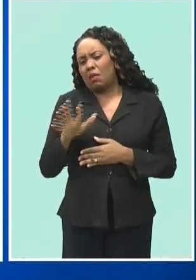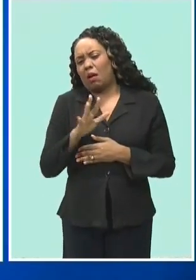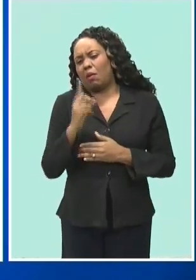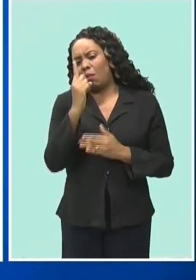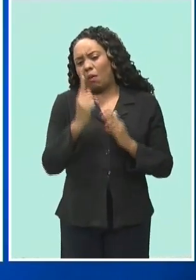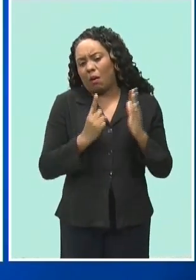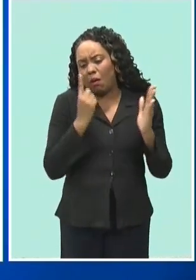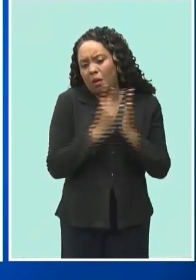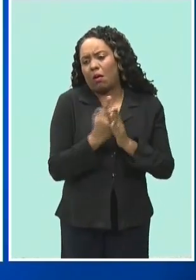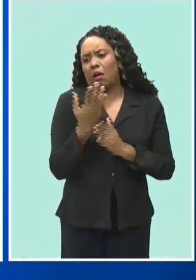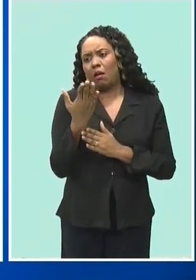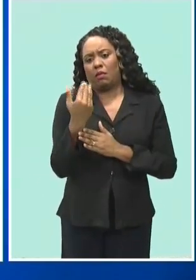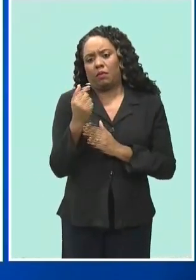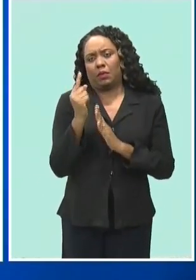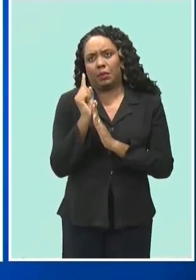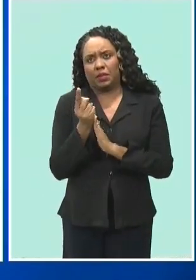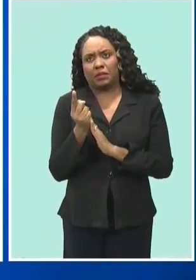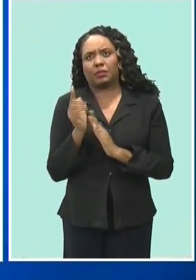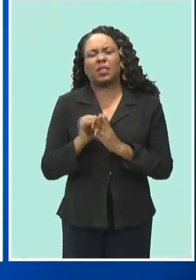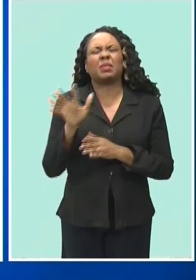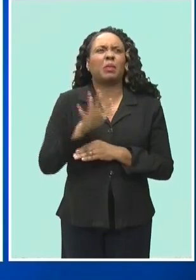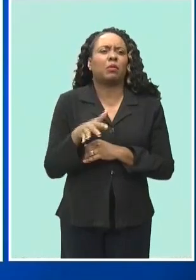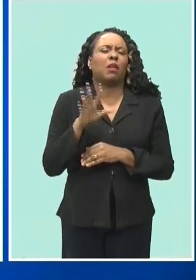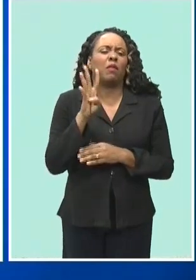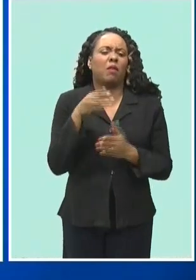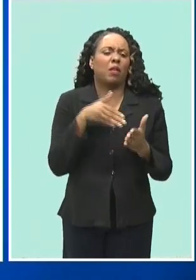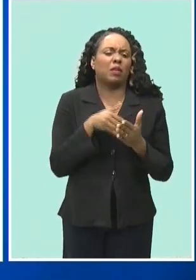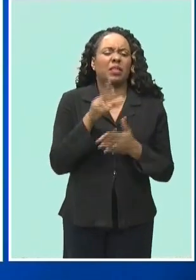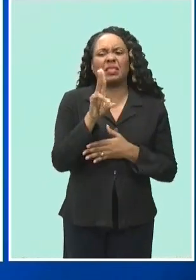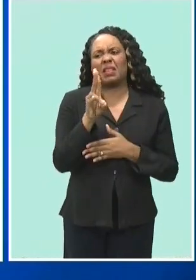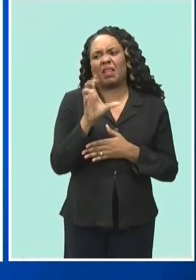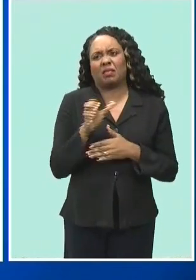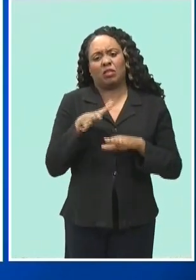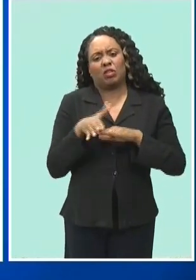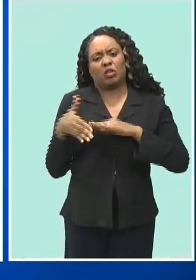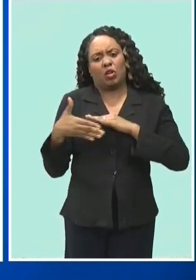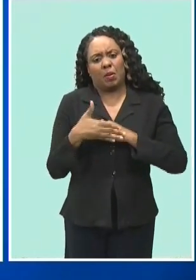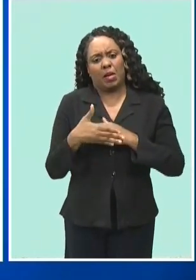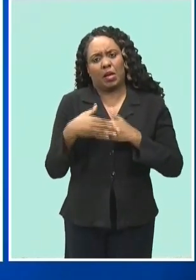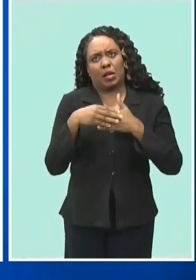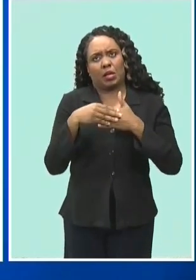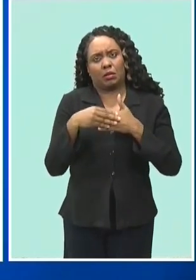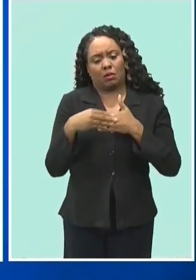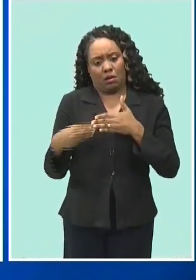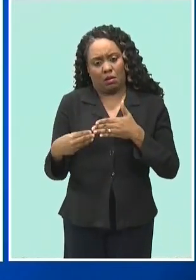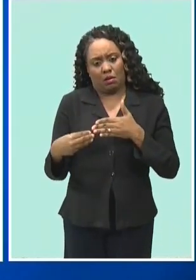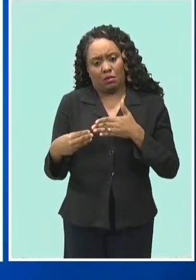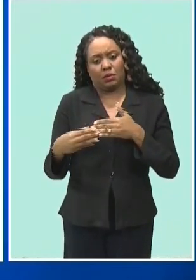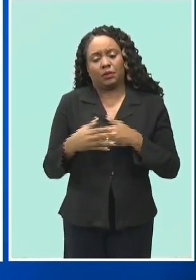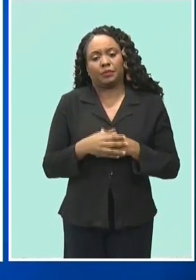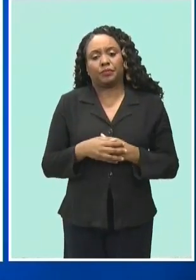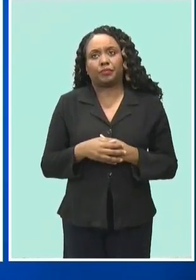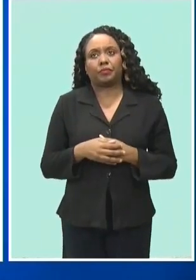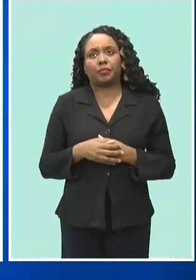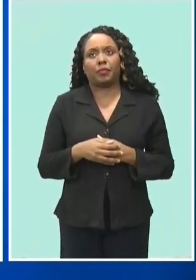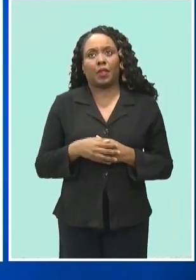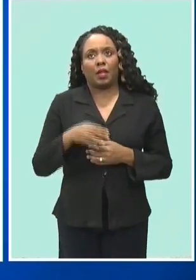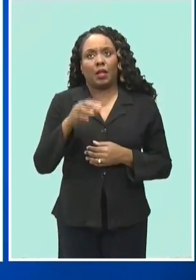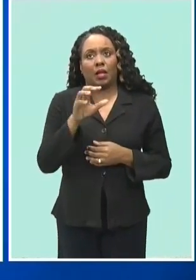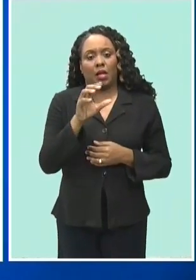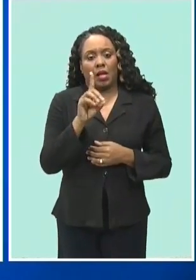15 minutes. At today's rate, that's about 4,700 Jamaican dollars per person. The Dancehall Hostel can accommodate